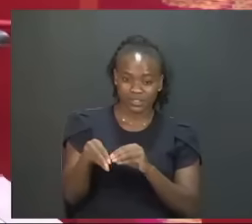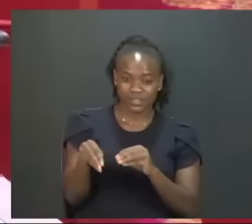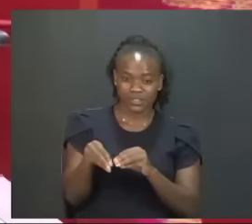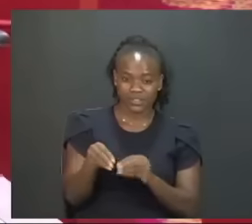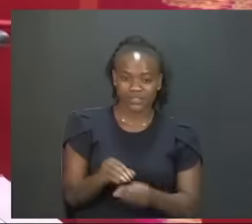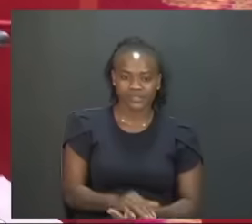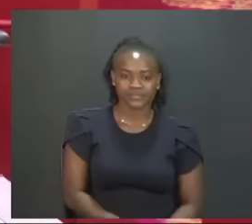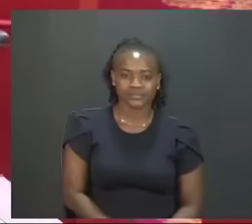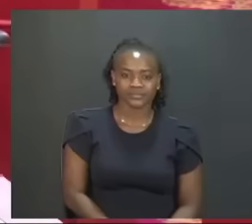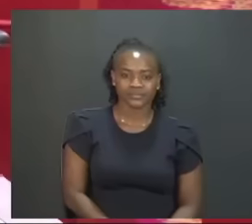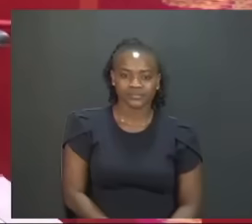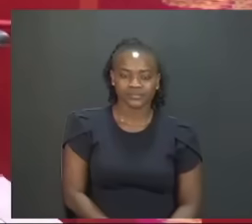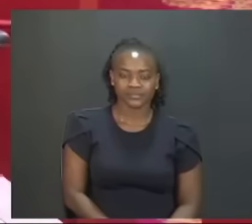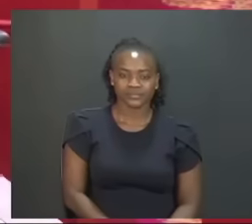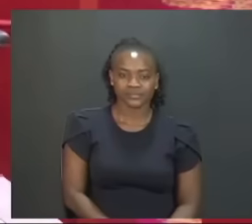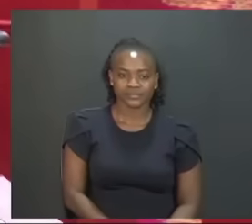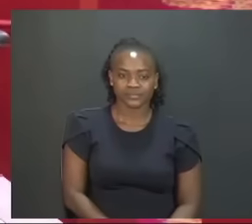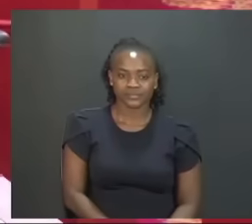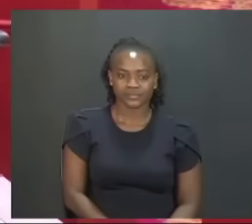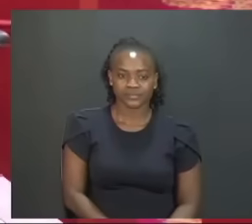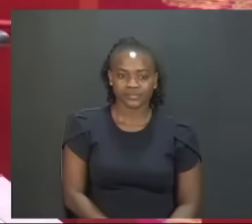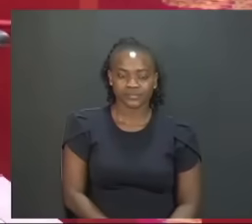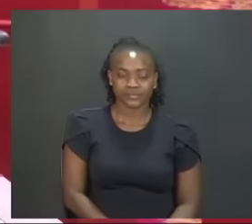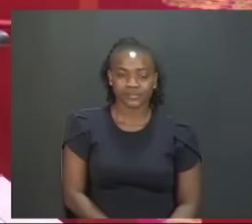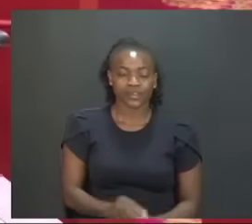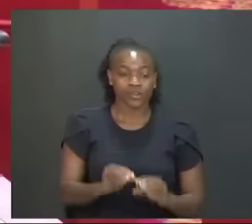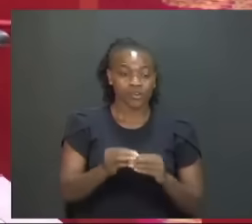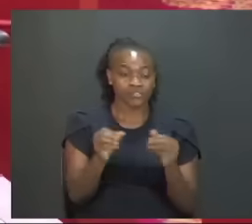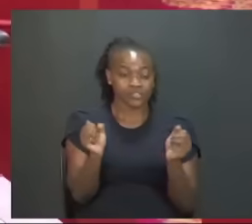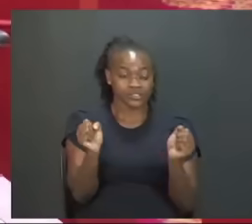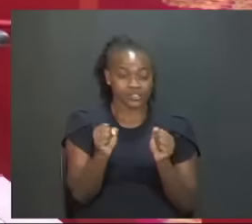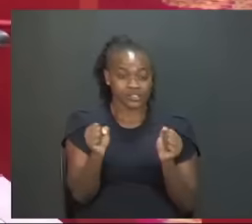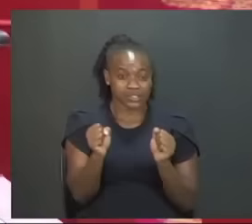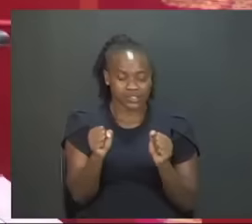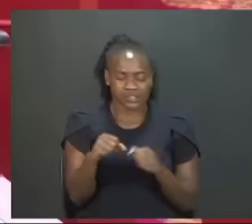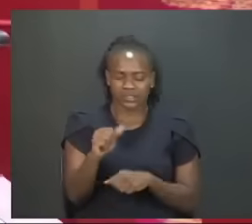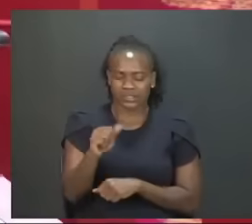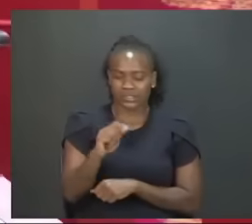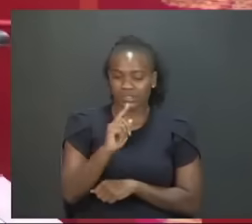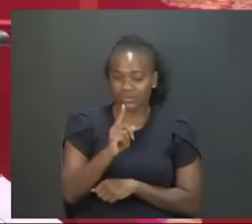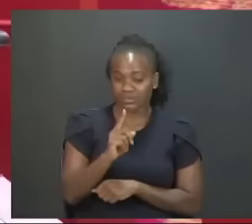referrals. Office air conditioners. Yes,